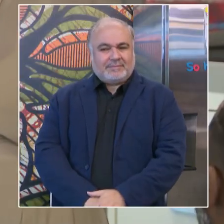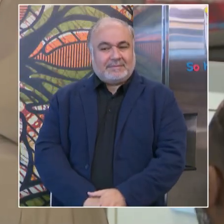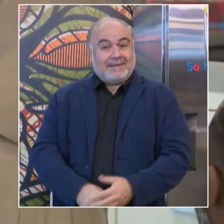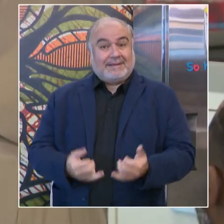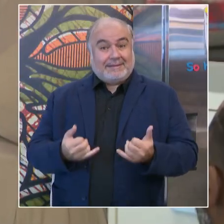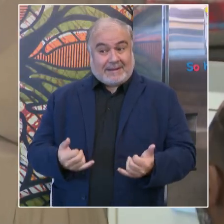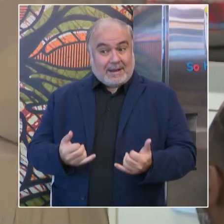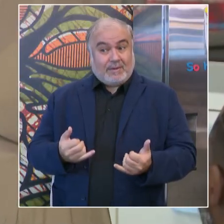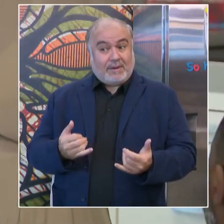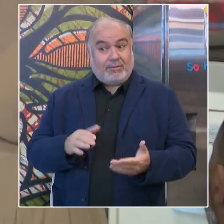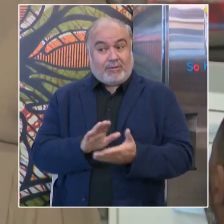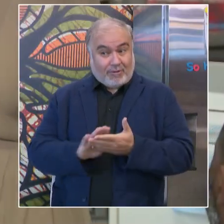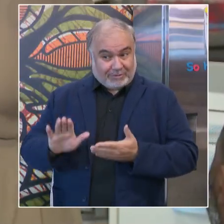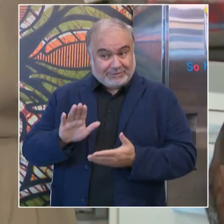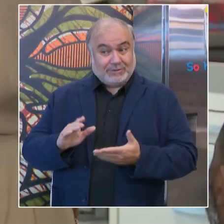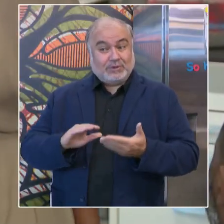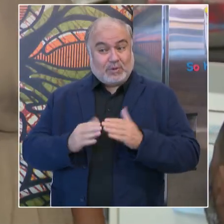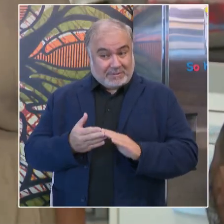college.